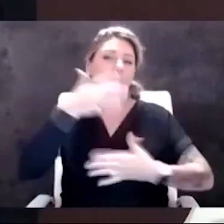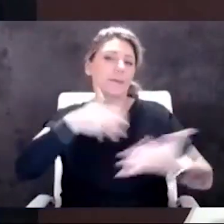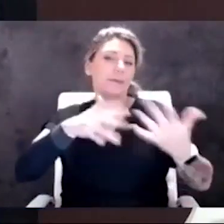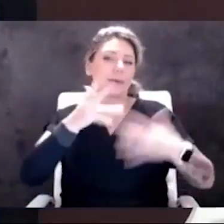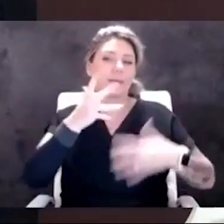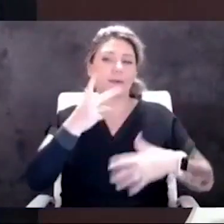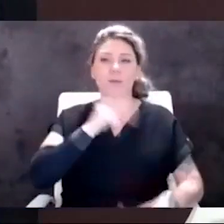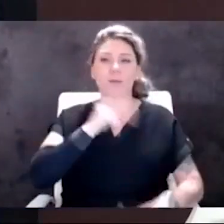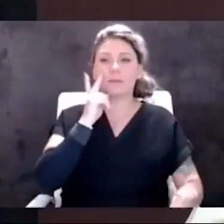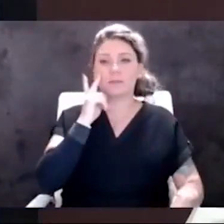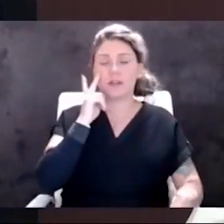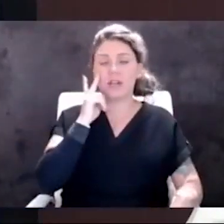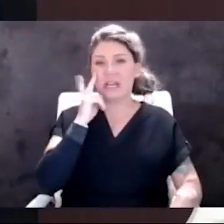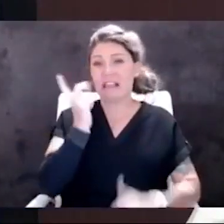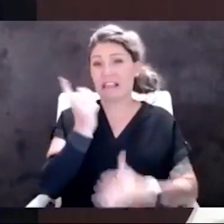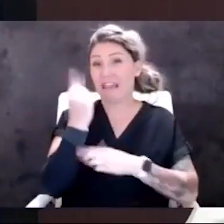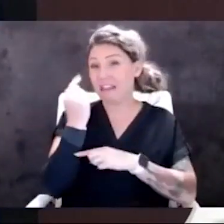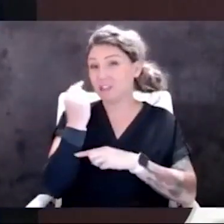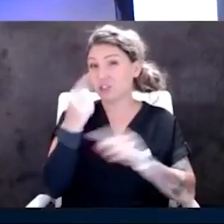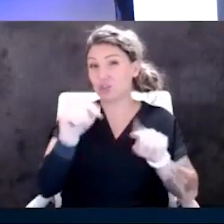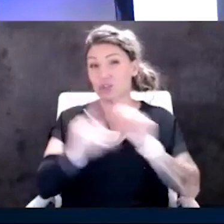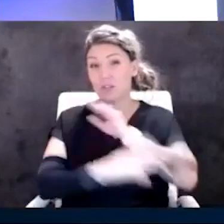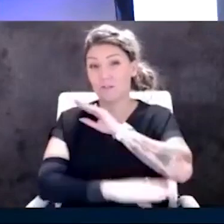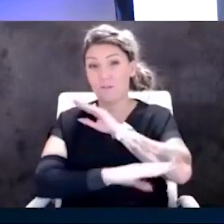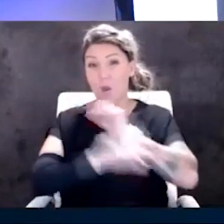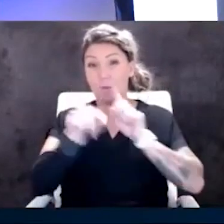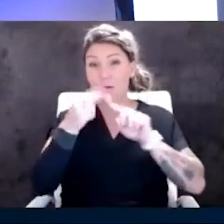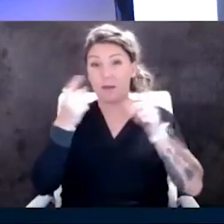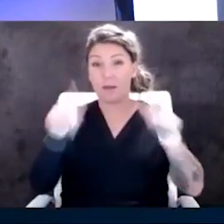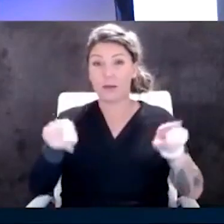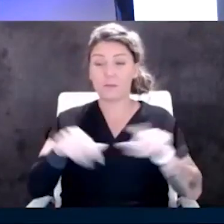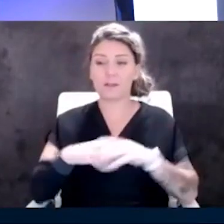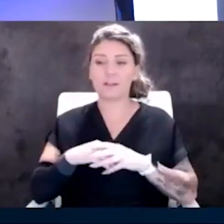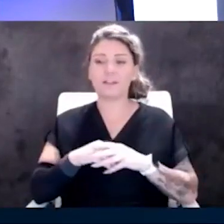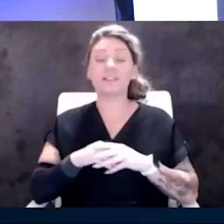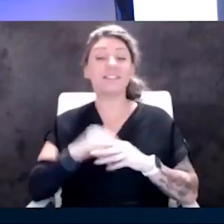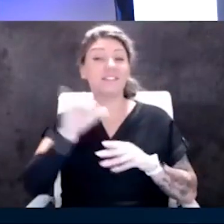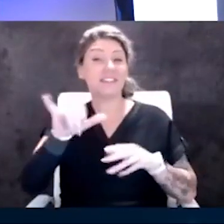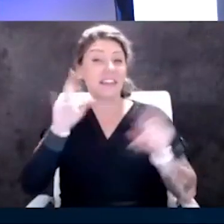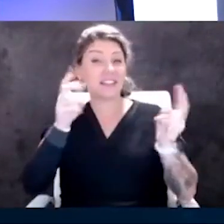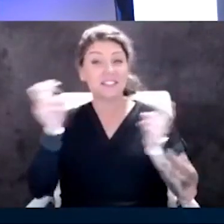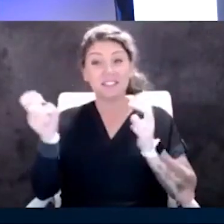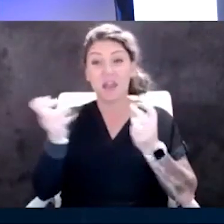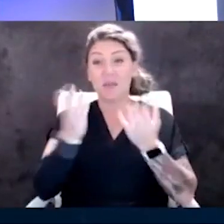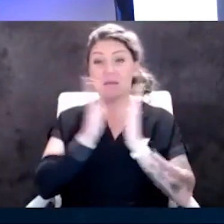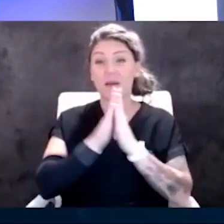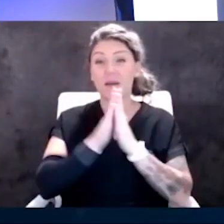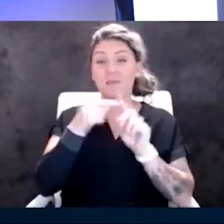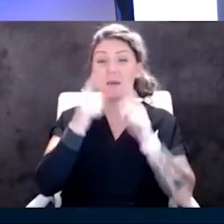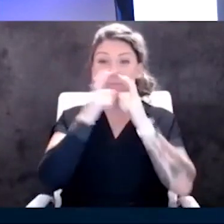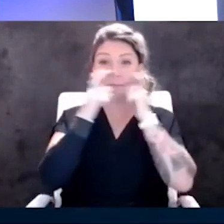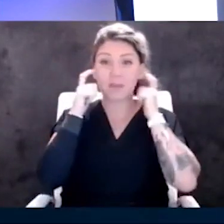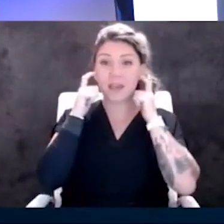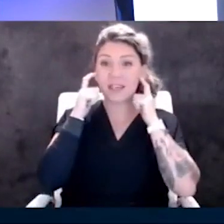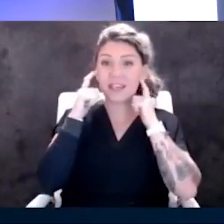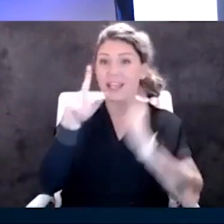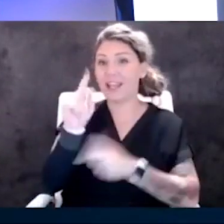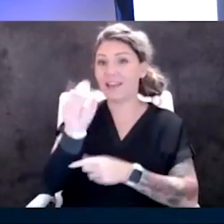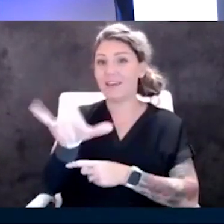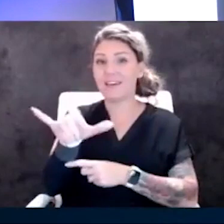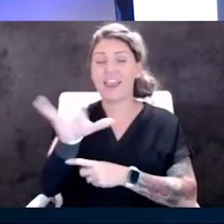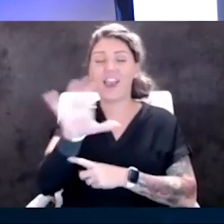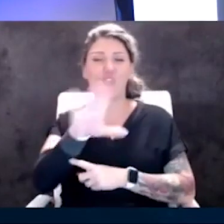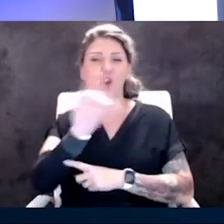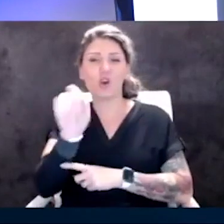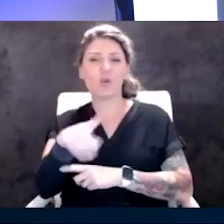last fall when we did that. Jess. On that topic, while you said something about masking, Kay says her question of the day is, what kind